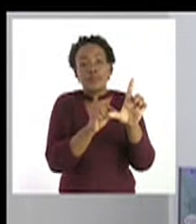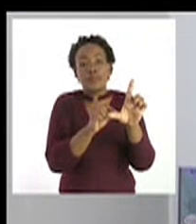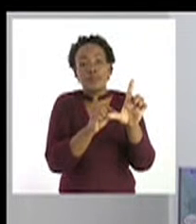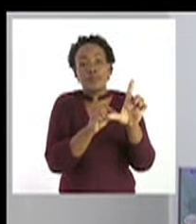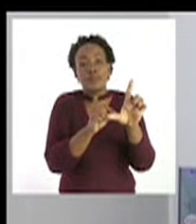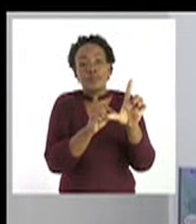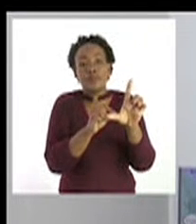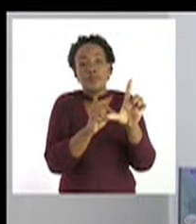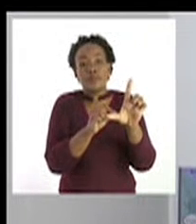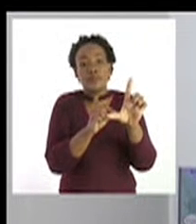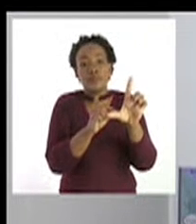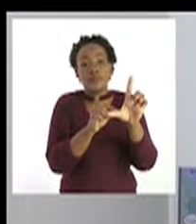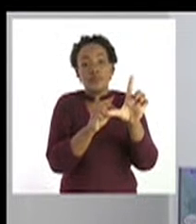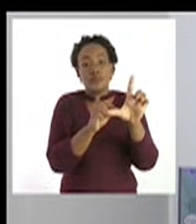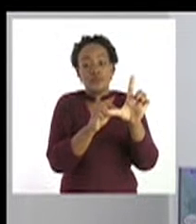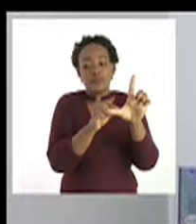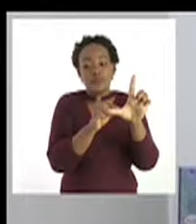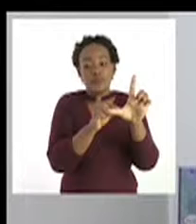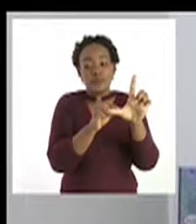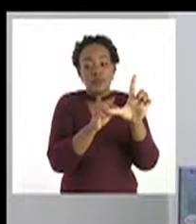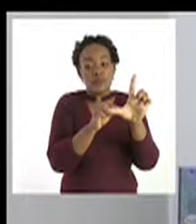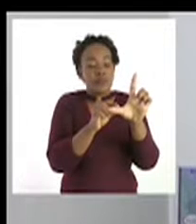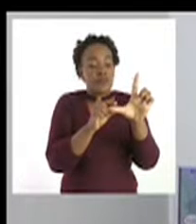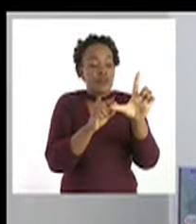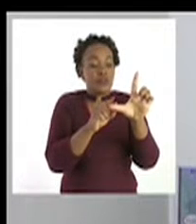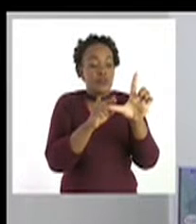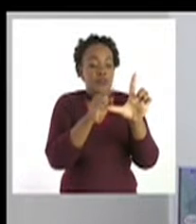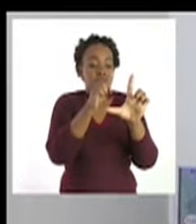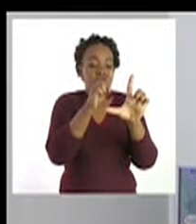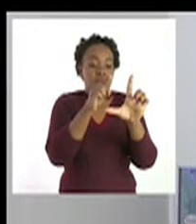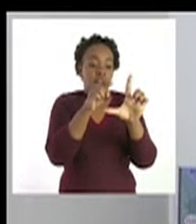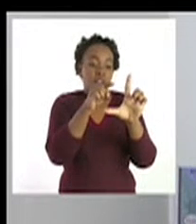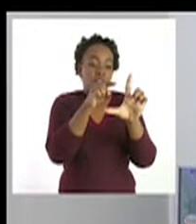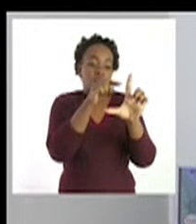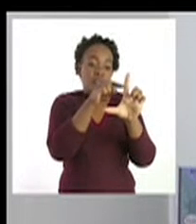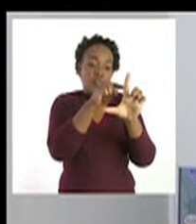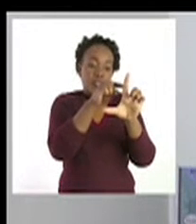Then we join.